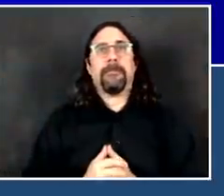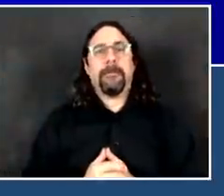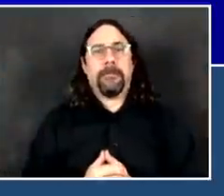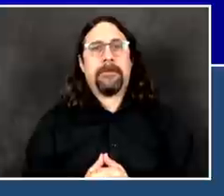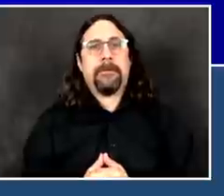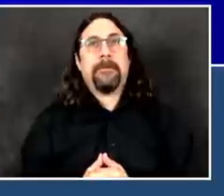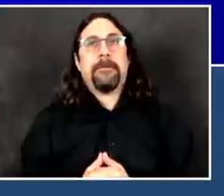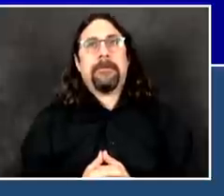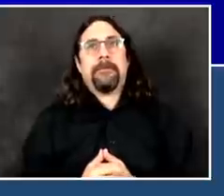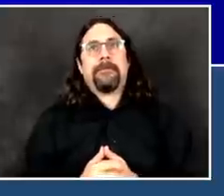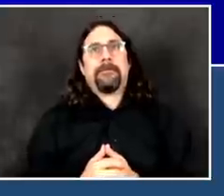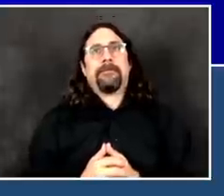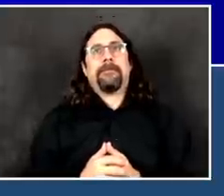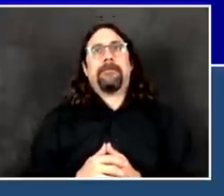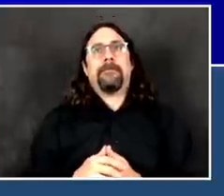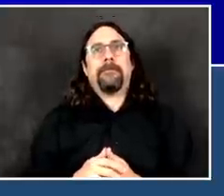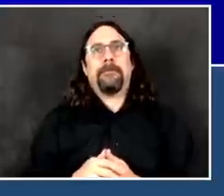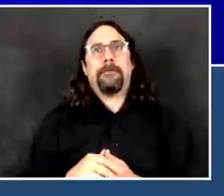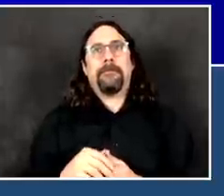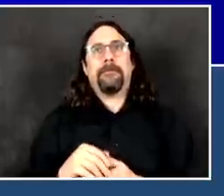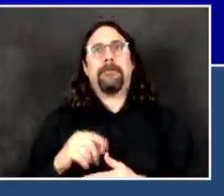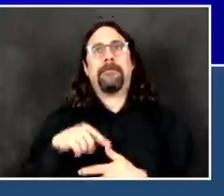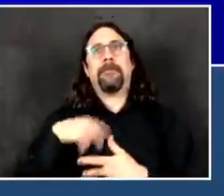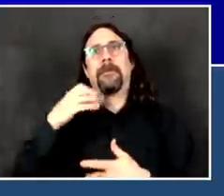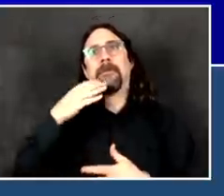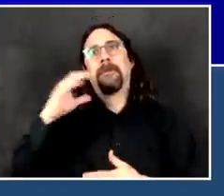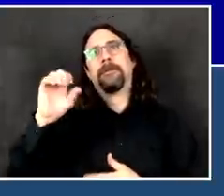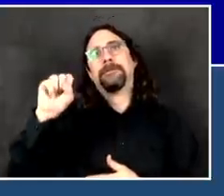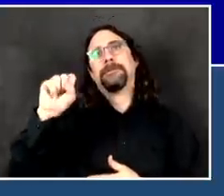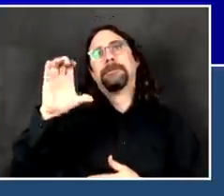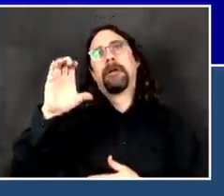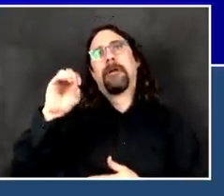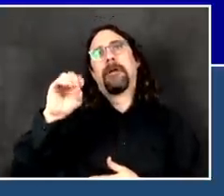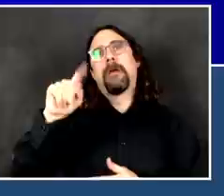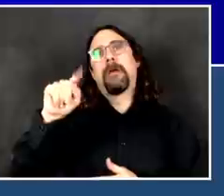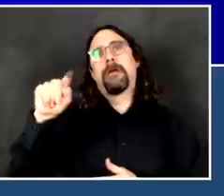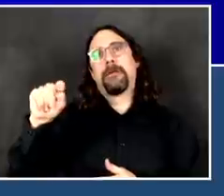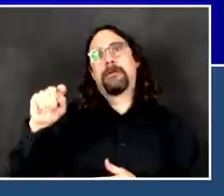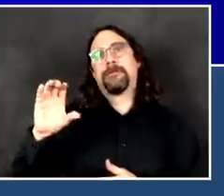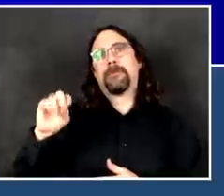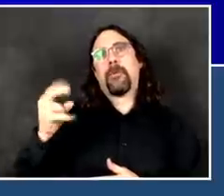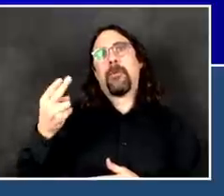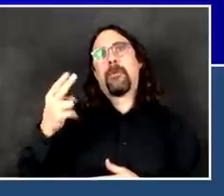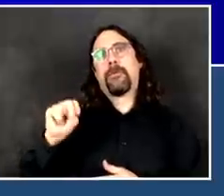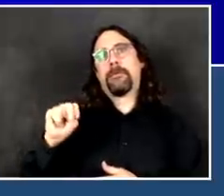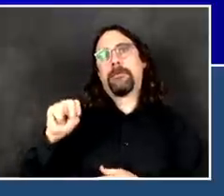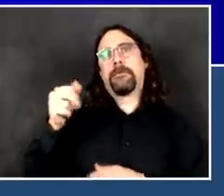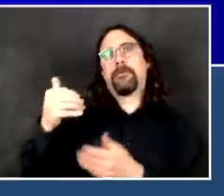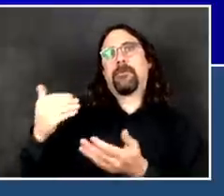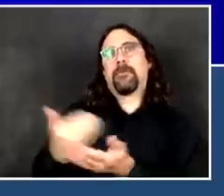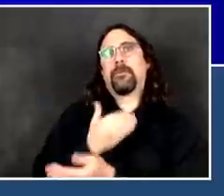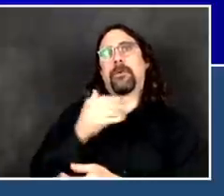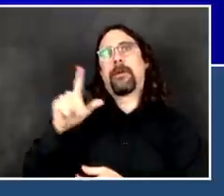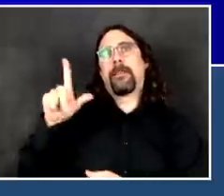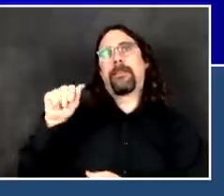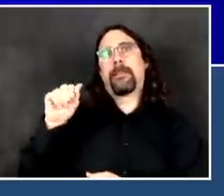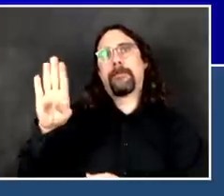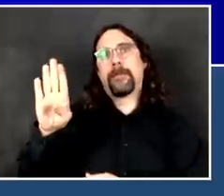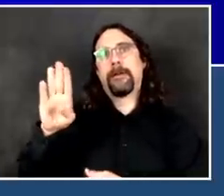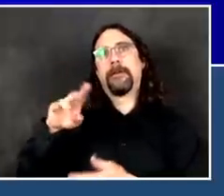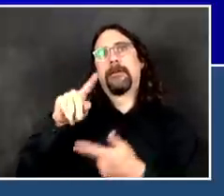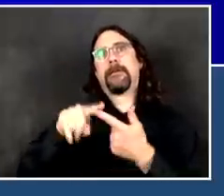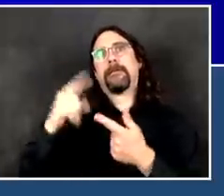Lab, Marcel Botta of 10X Beta, and Charles Boyce of Boyce